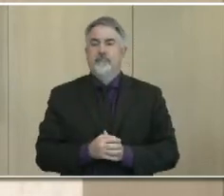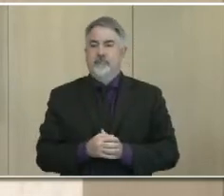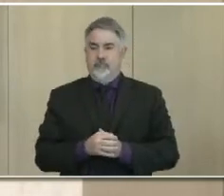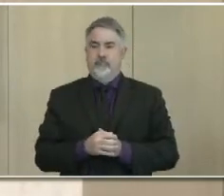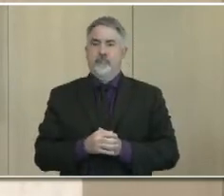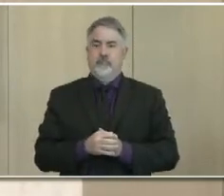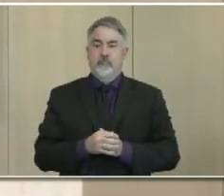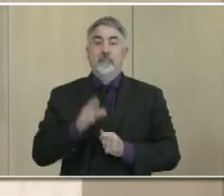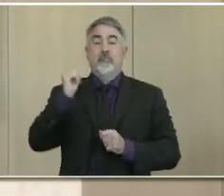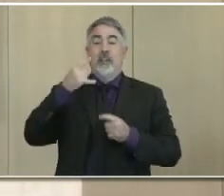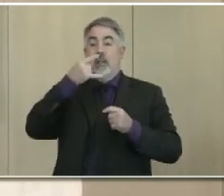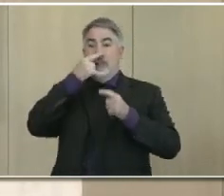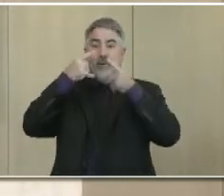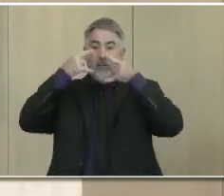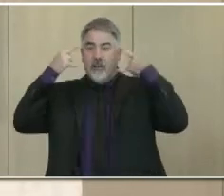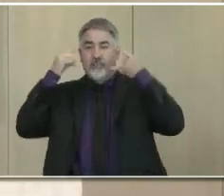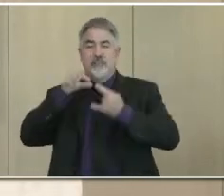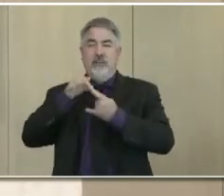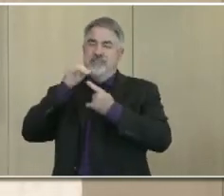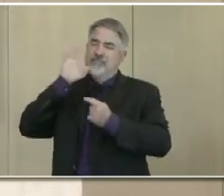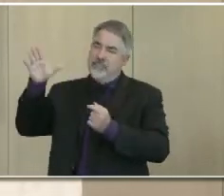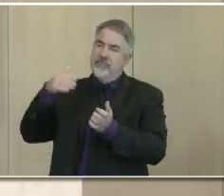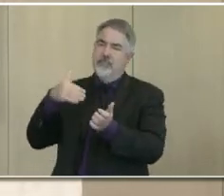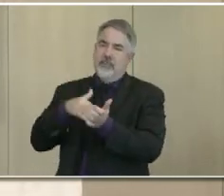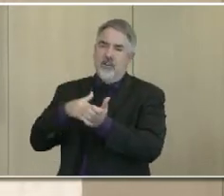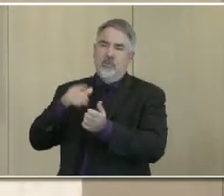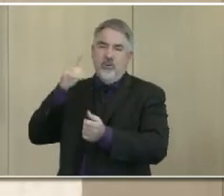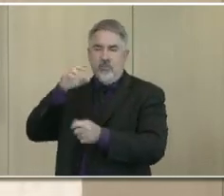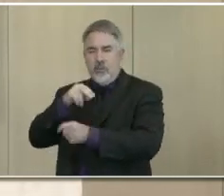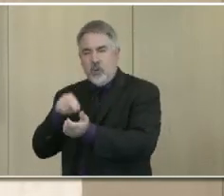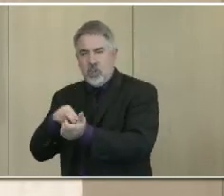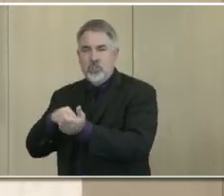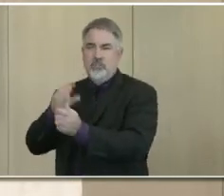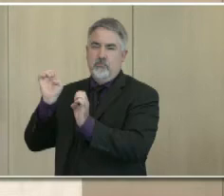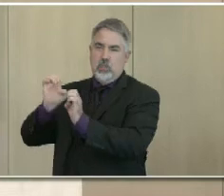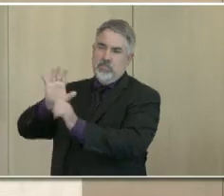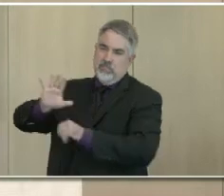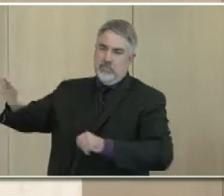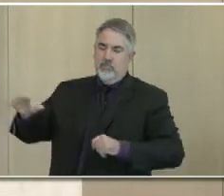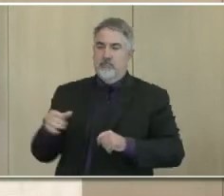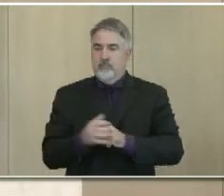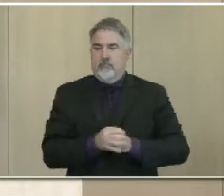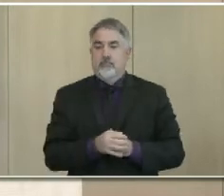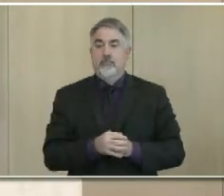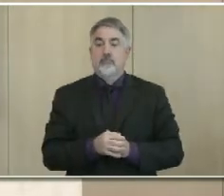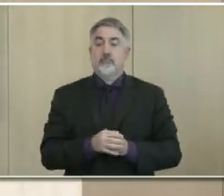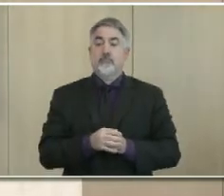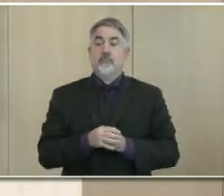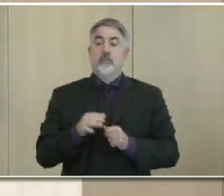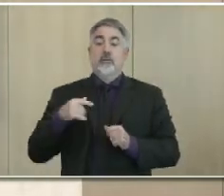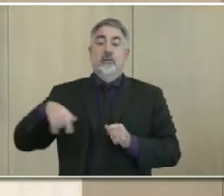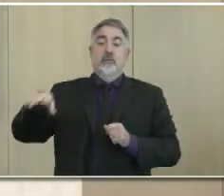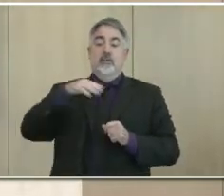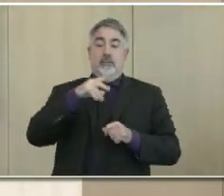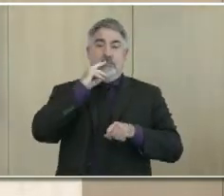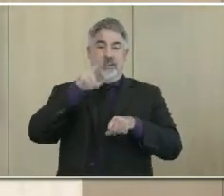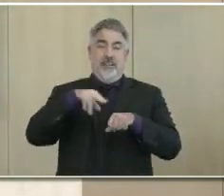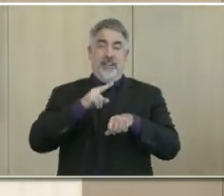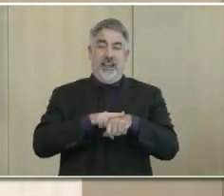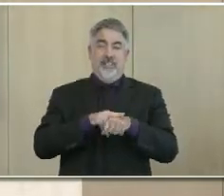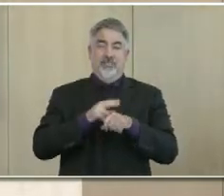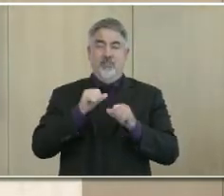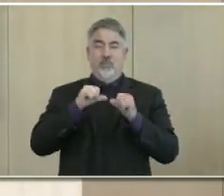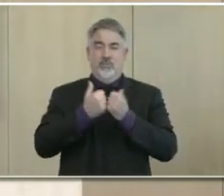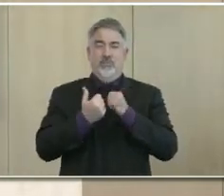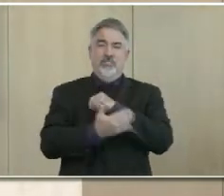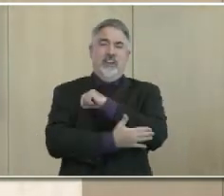virus. And I want to give a thank you to the National Association of Counties, because what you're going to see in front of you now is an illustration of